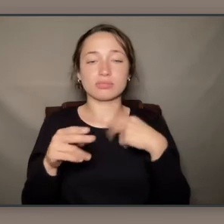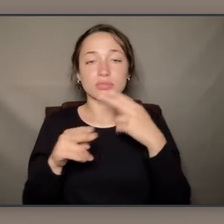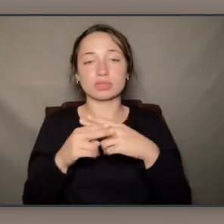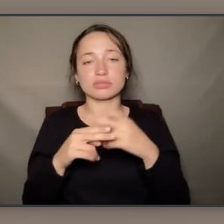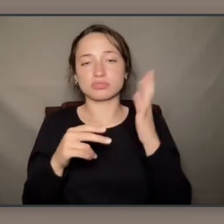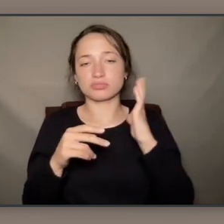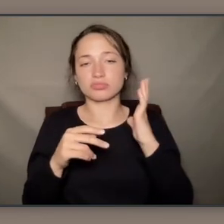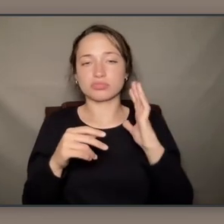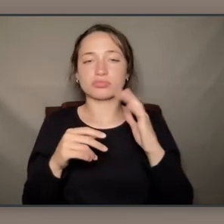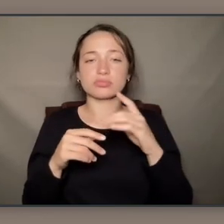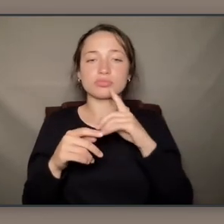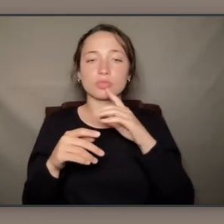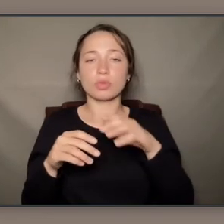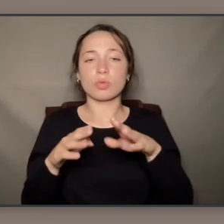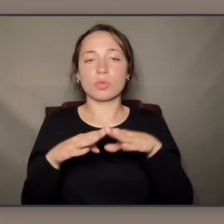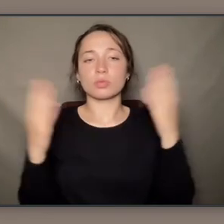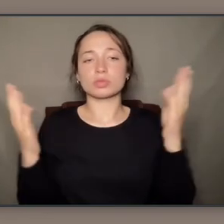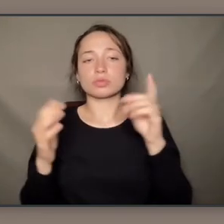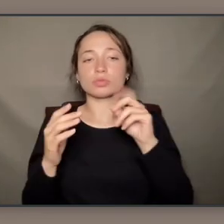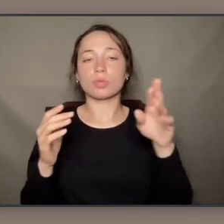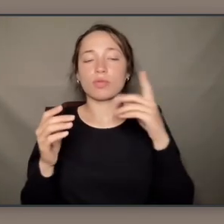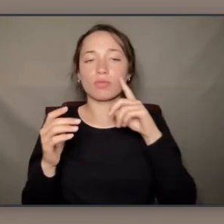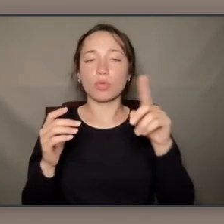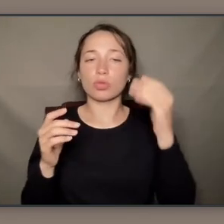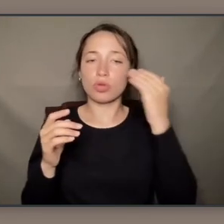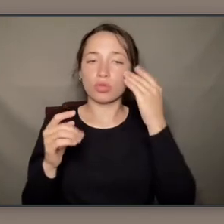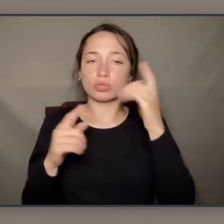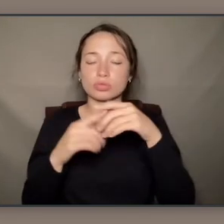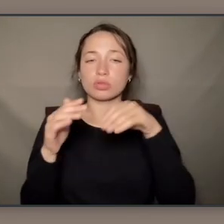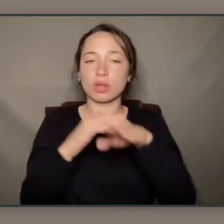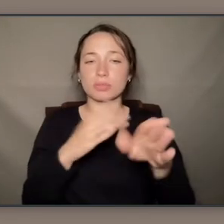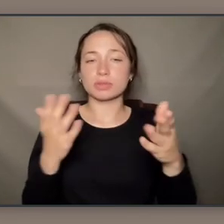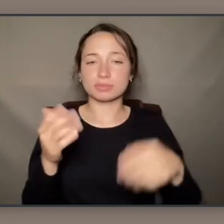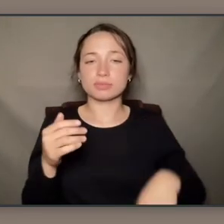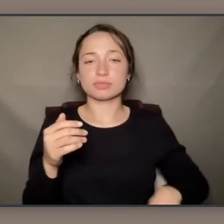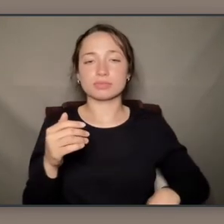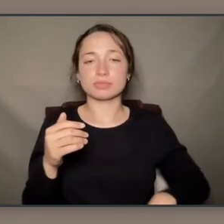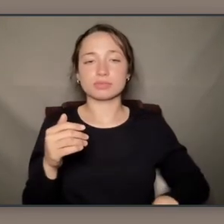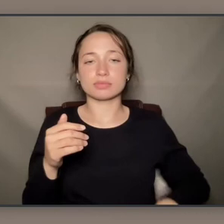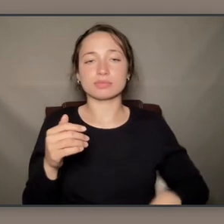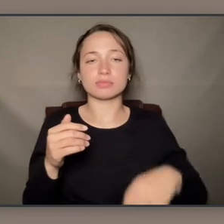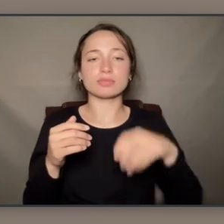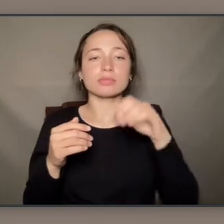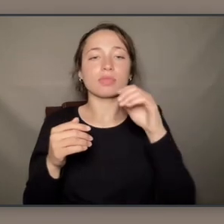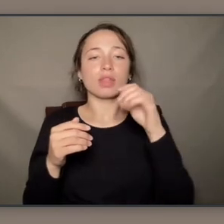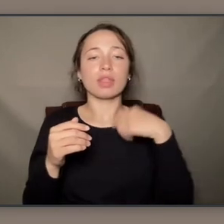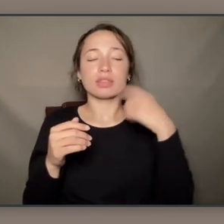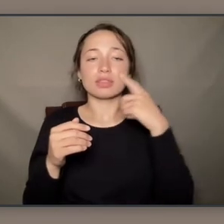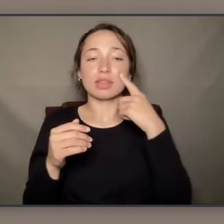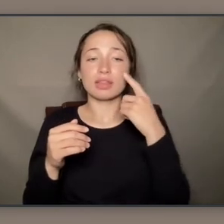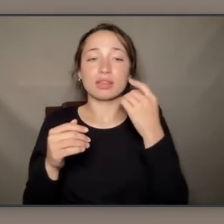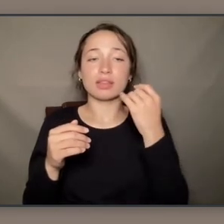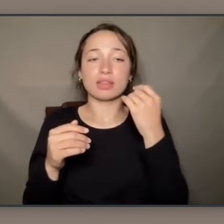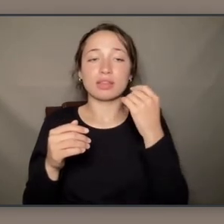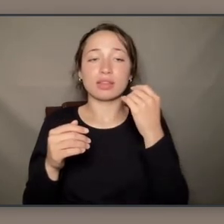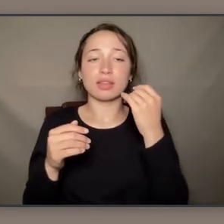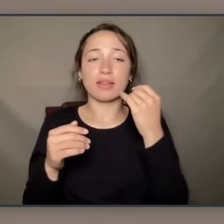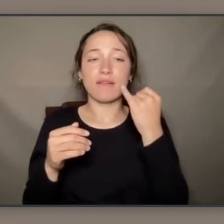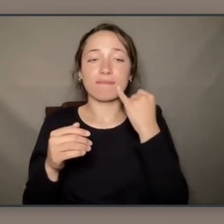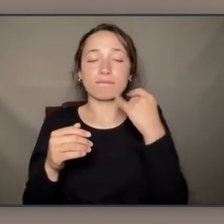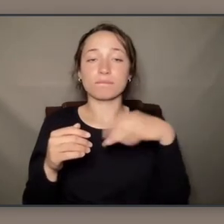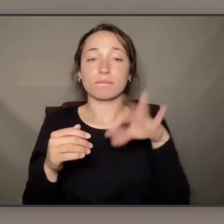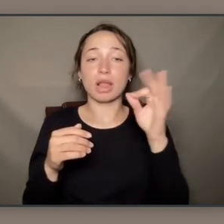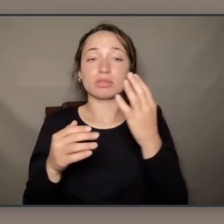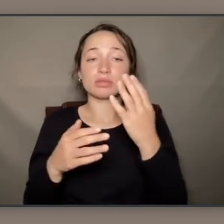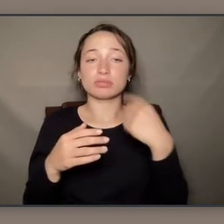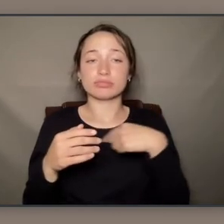much earlier, it opens the door for that knowledge to come in. I think if when we find ourselves at a place of